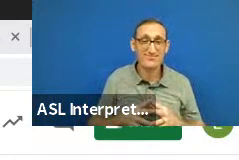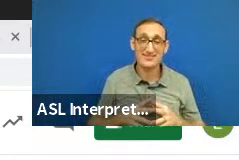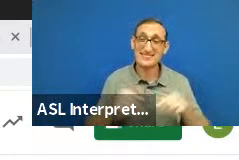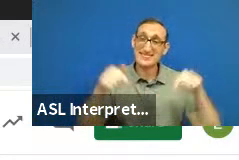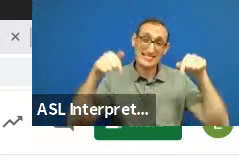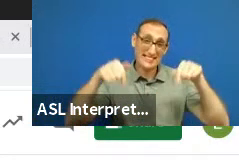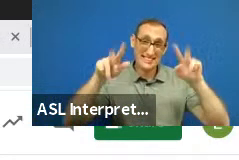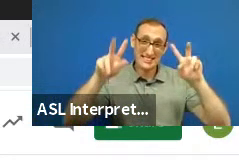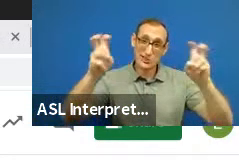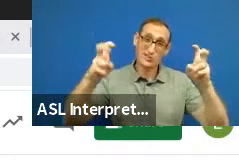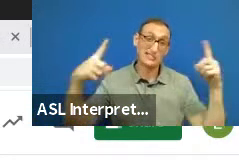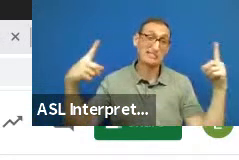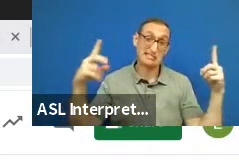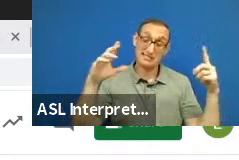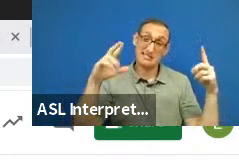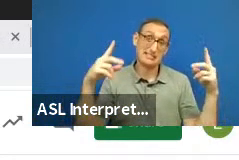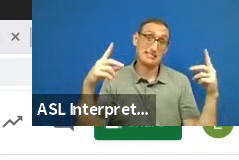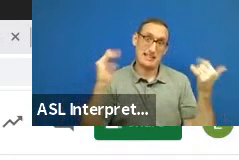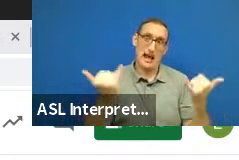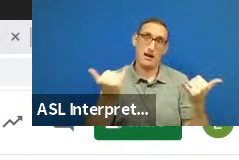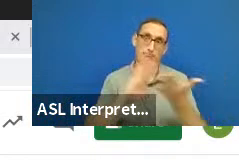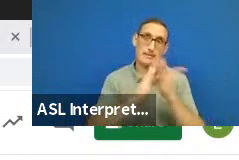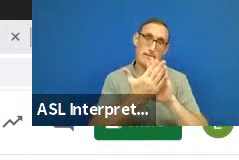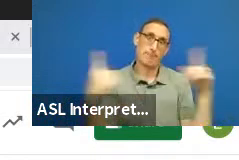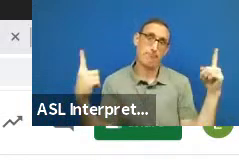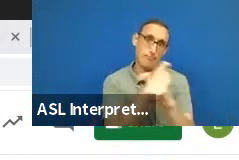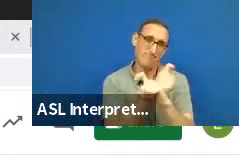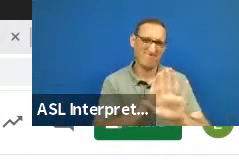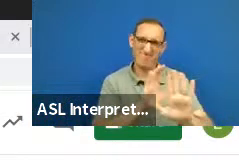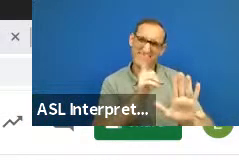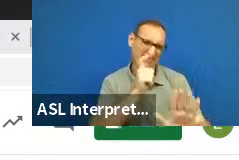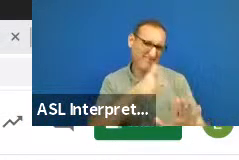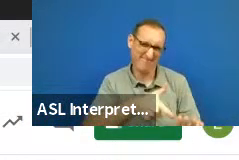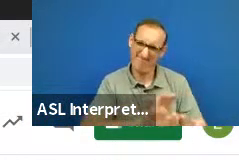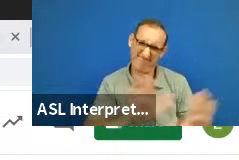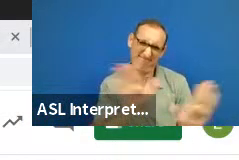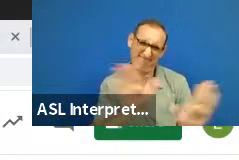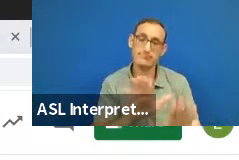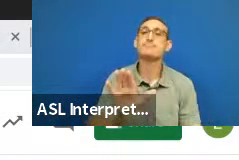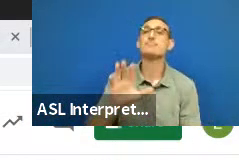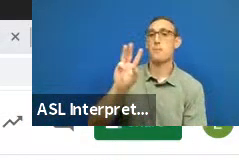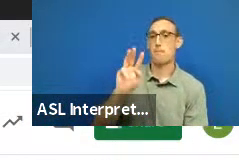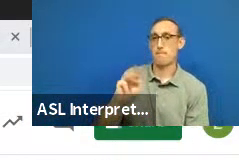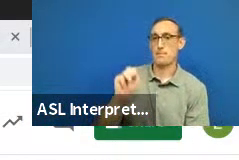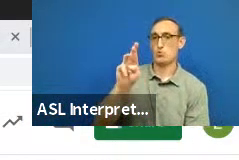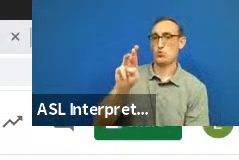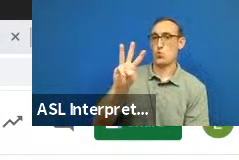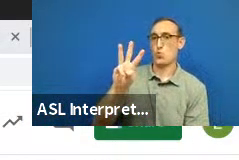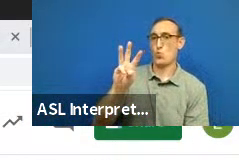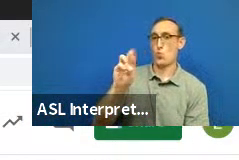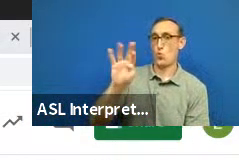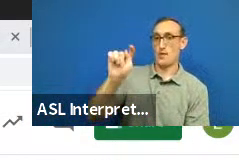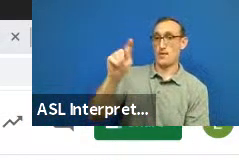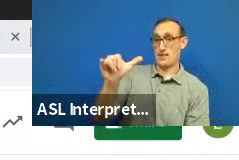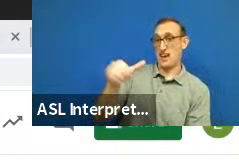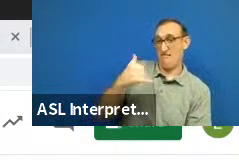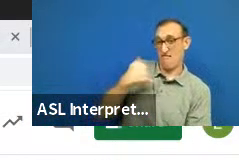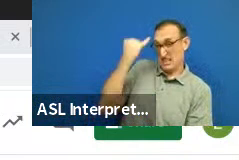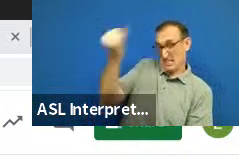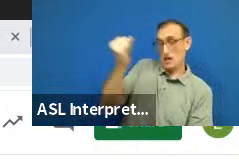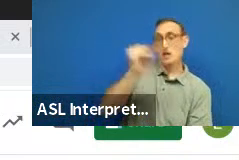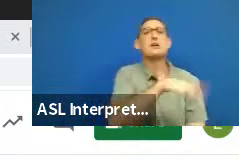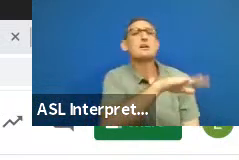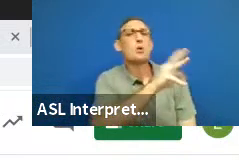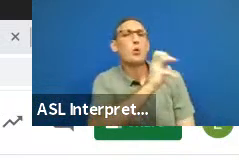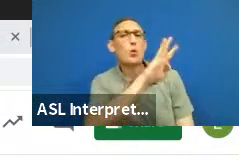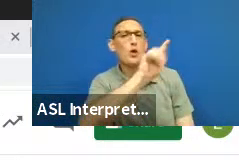complicated. I have an idea now. We have Mr. Worthy, 180. Mr. Worthy,